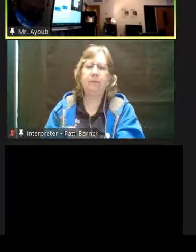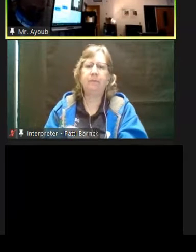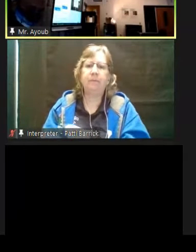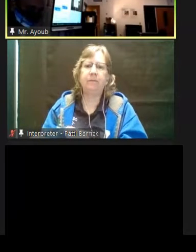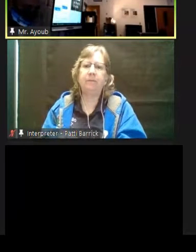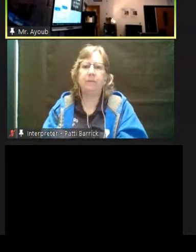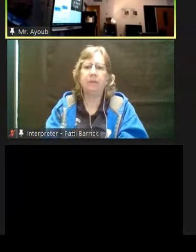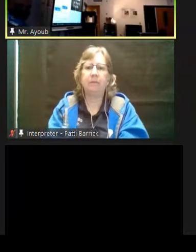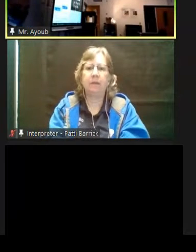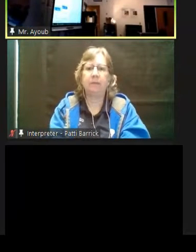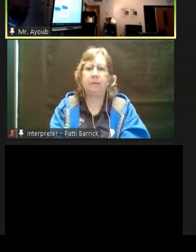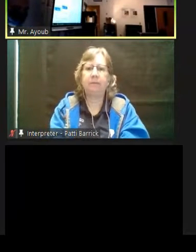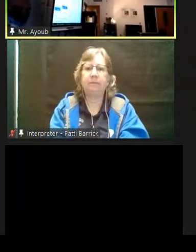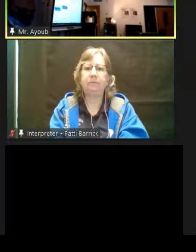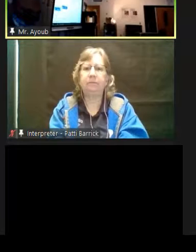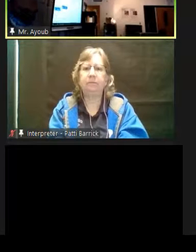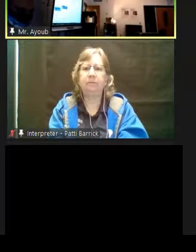And we're going to find a validator.